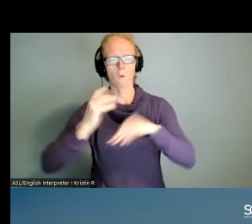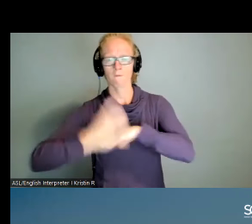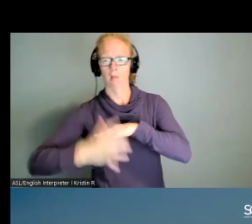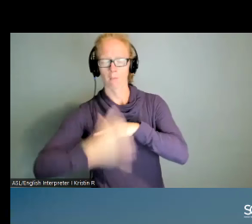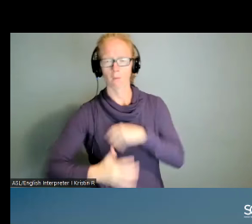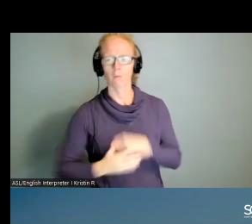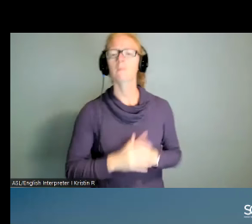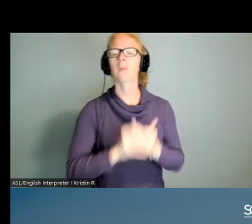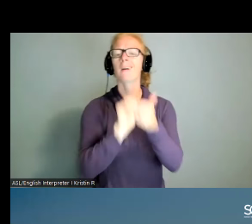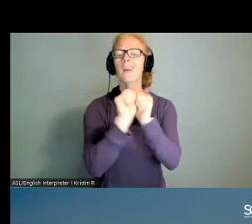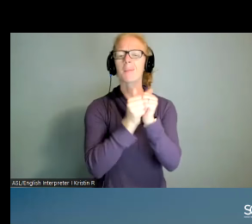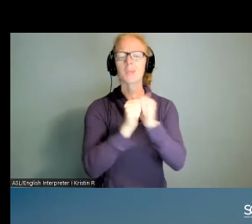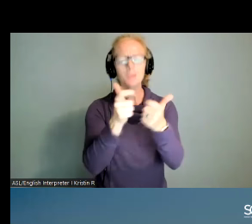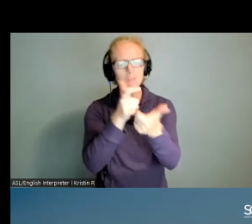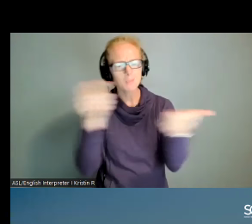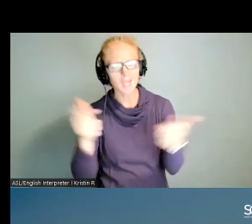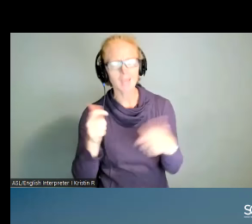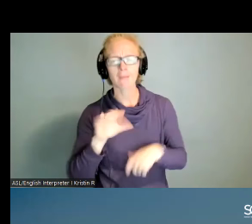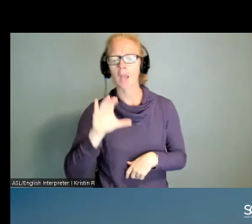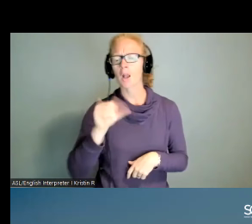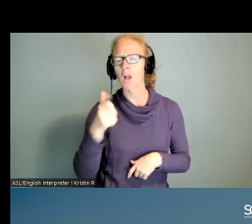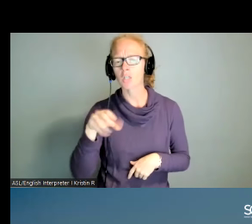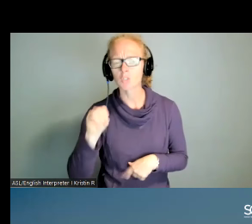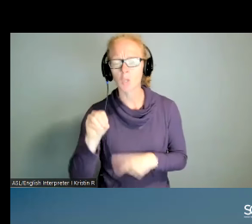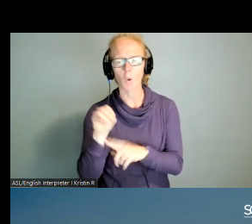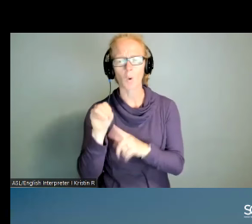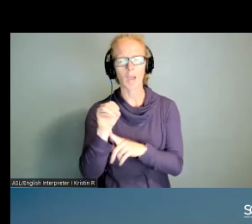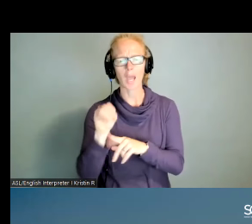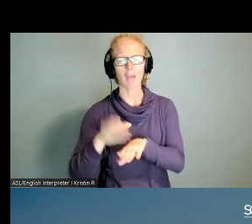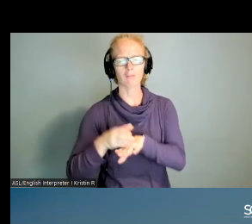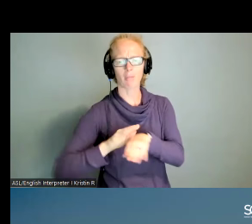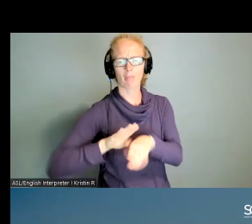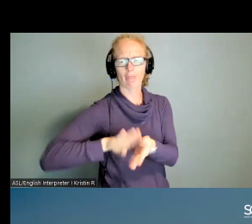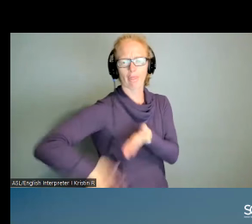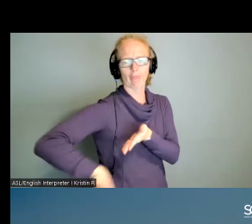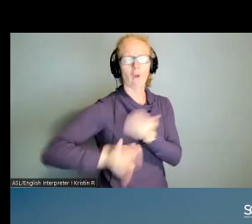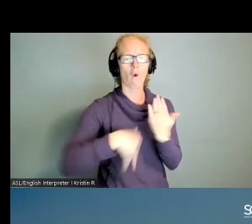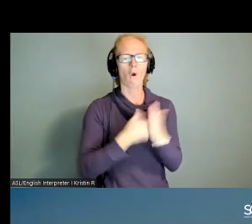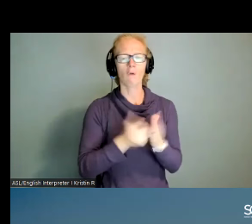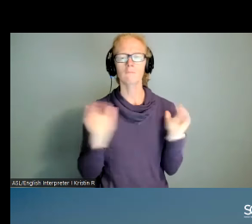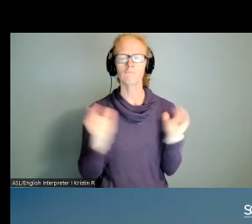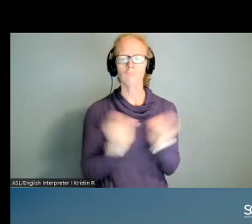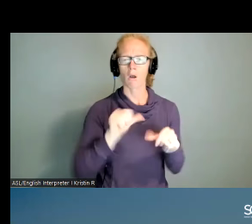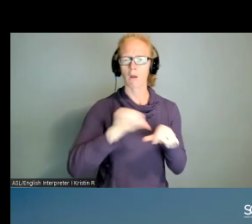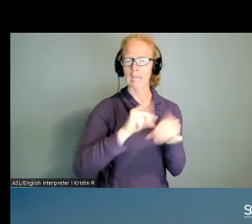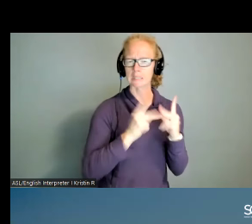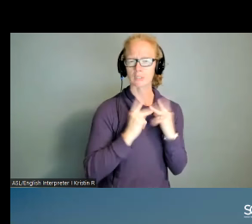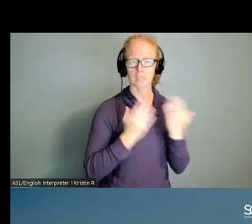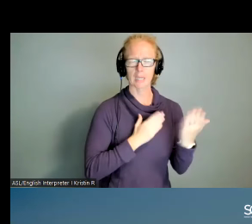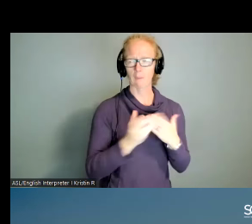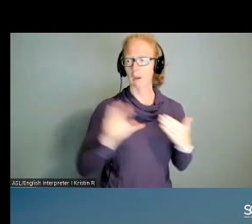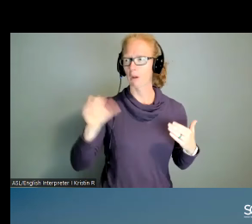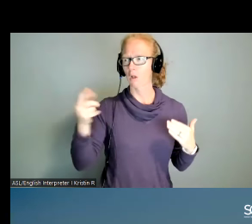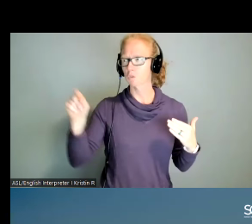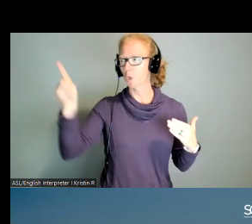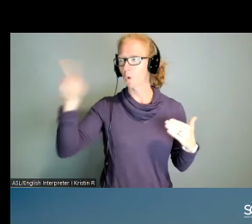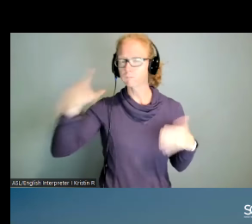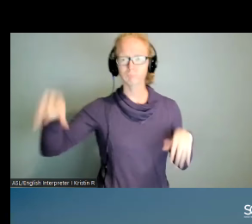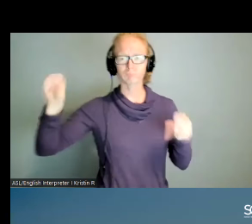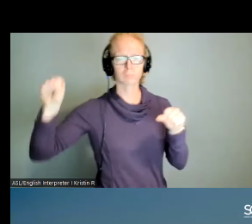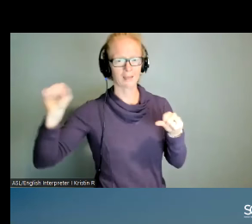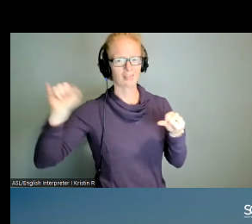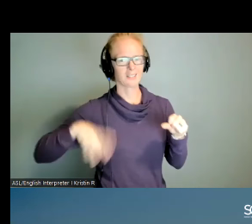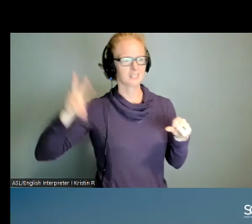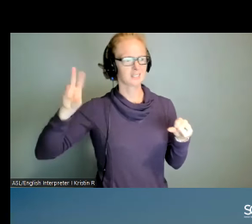large corporations such as Costco have pushed out smaller independent gas station owners out of the market, and they make up about 60%